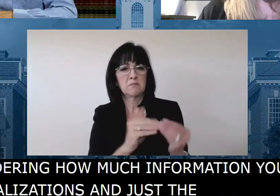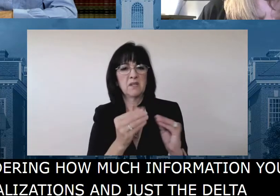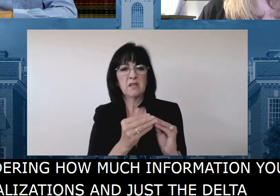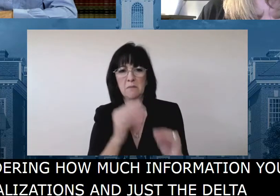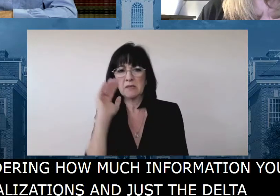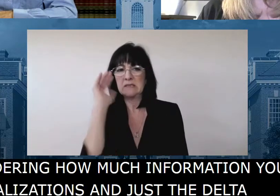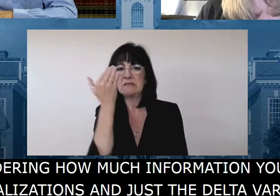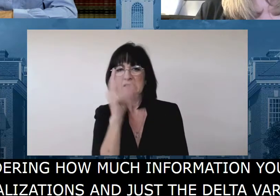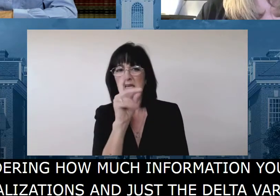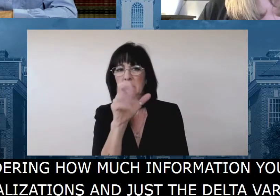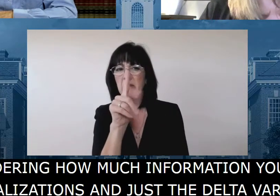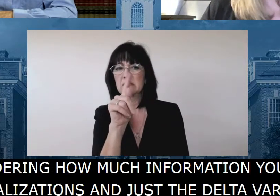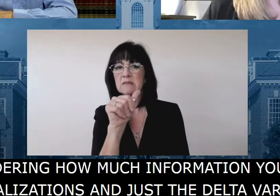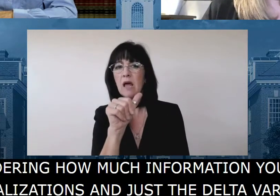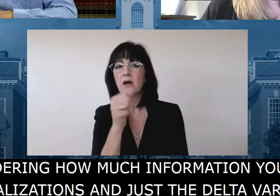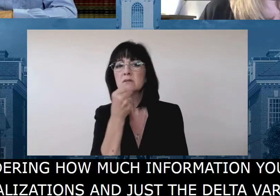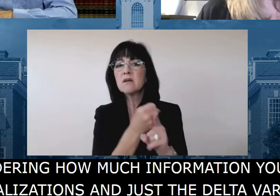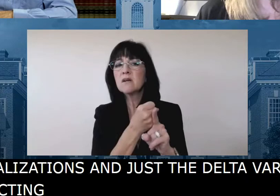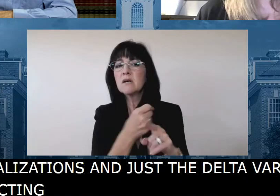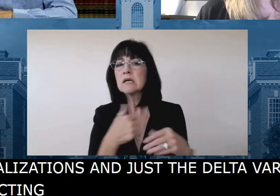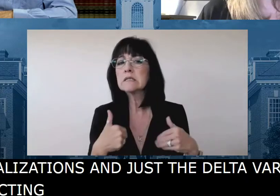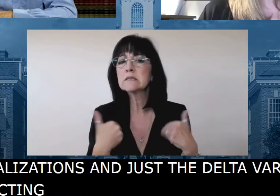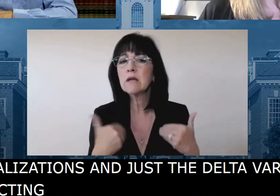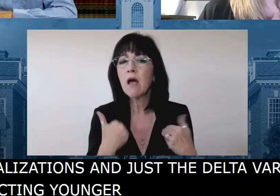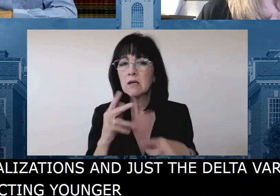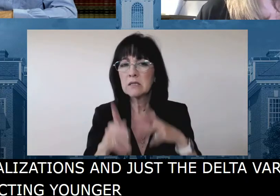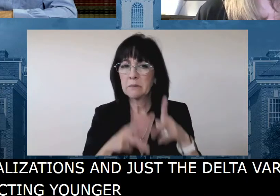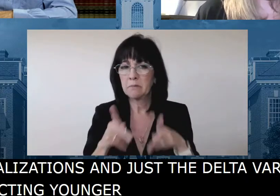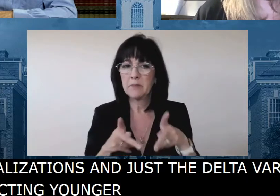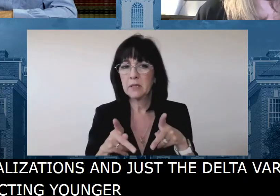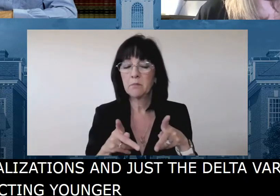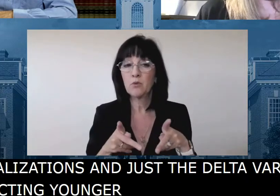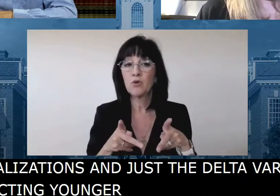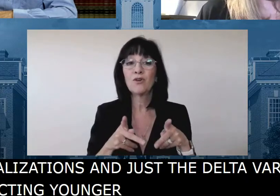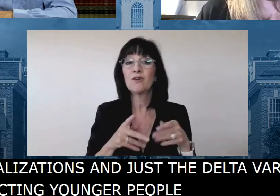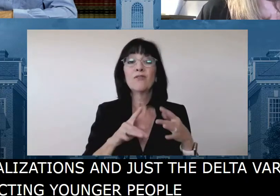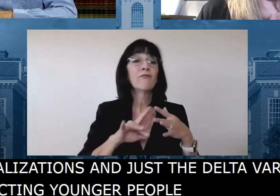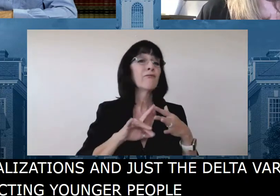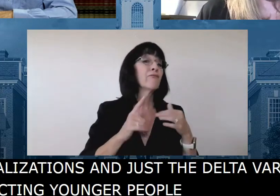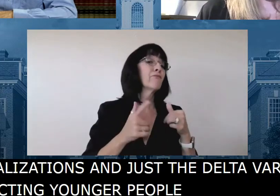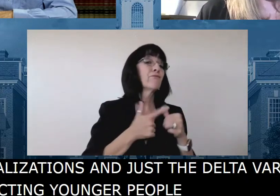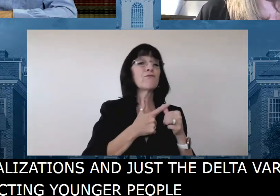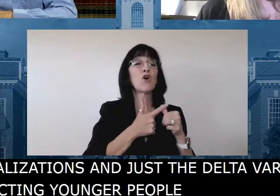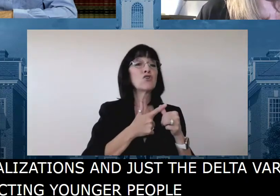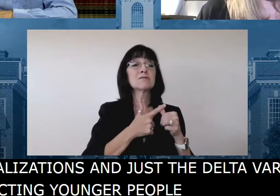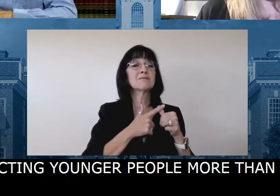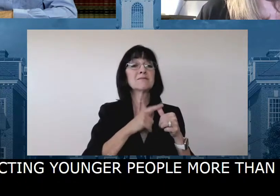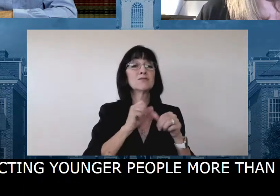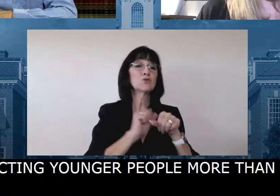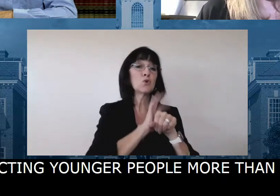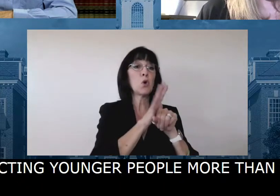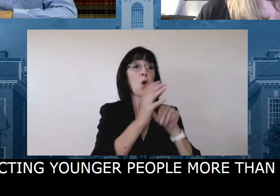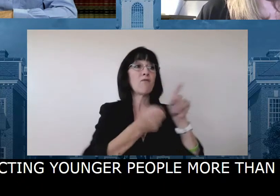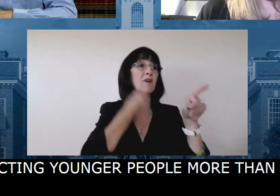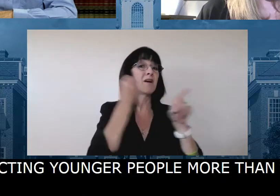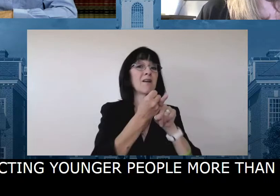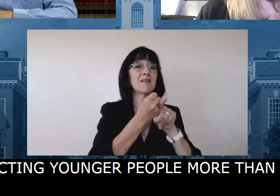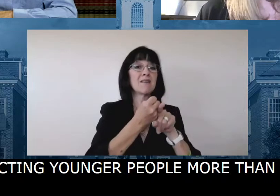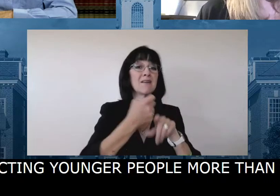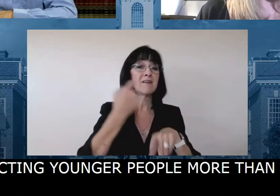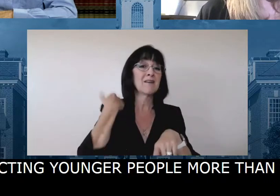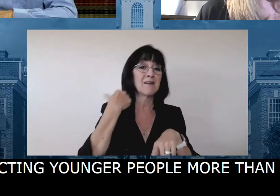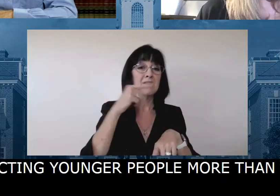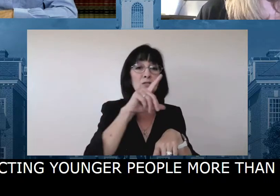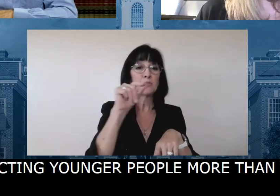affecting younger people more than the original COVID. Has Delaware's hospitalizations become